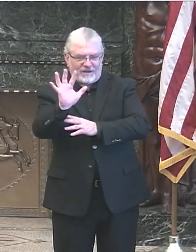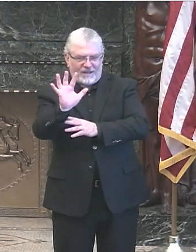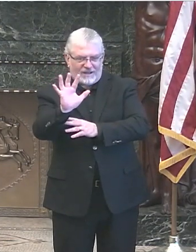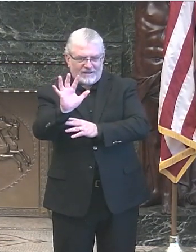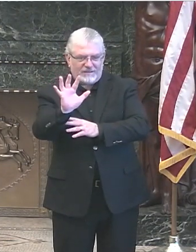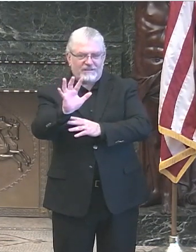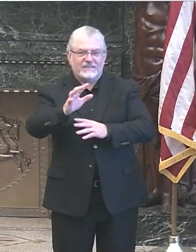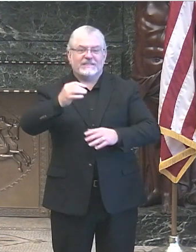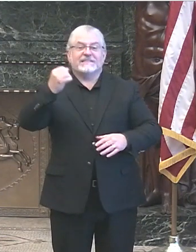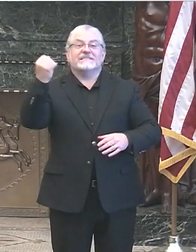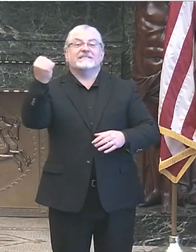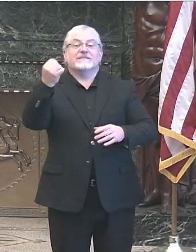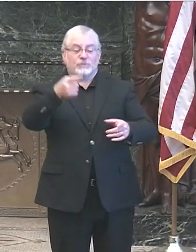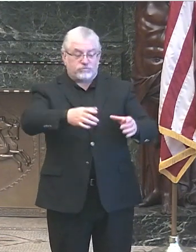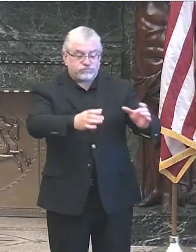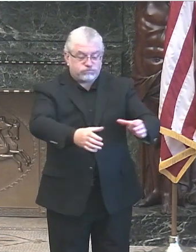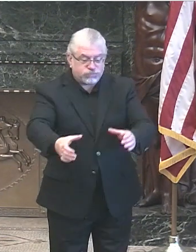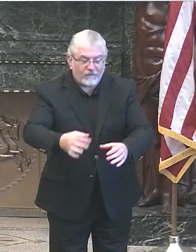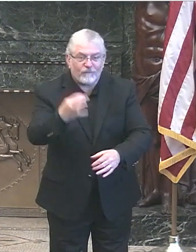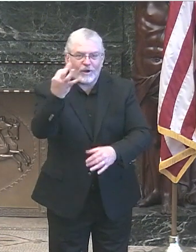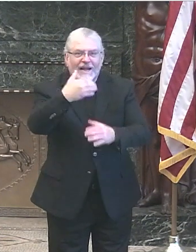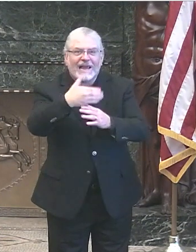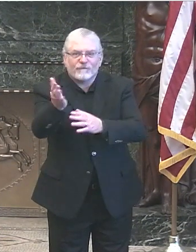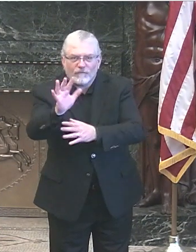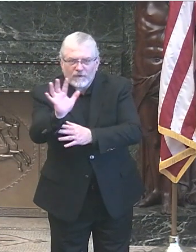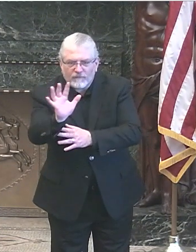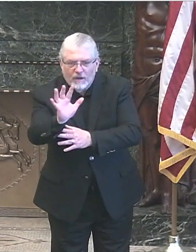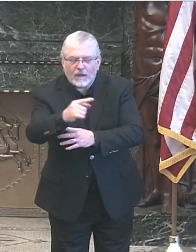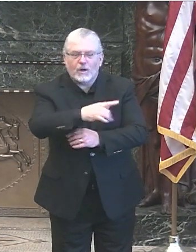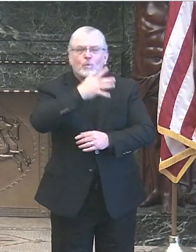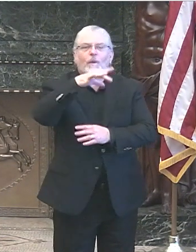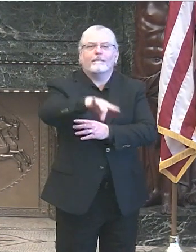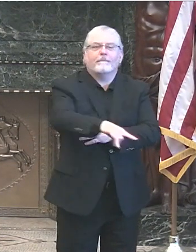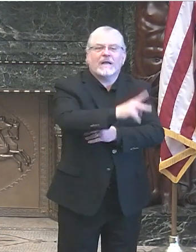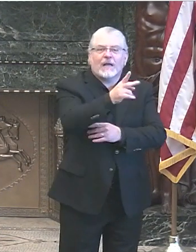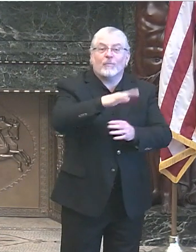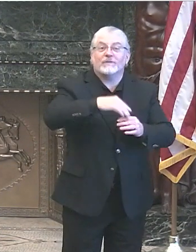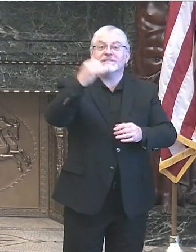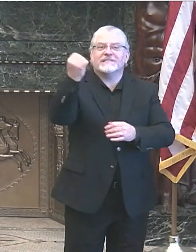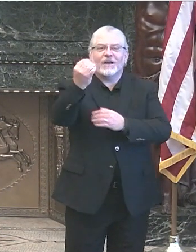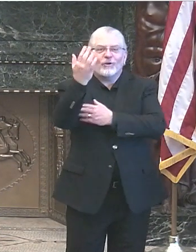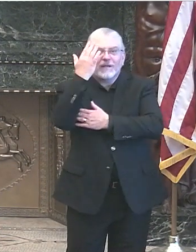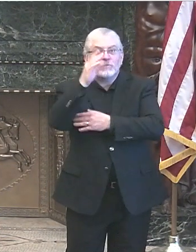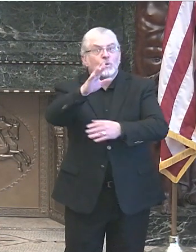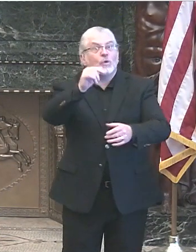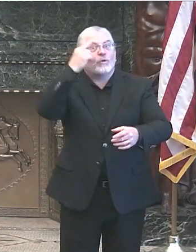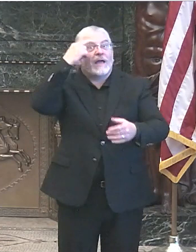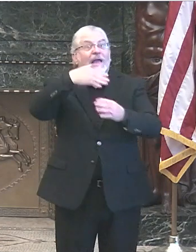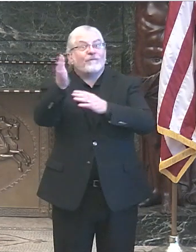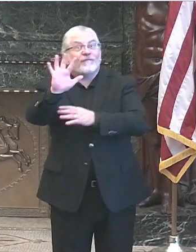his in his written remarks, and we caught on the backside.